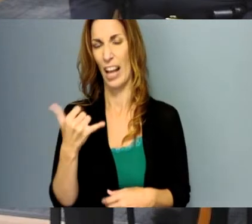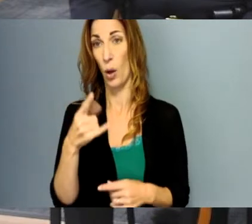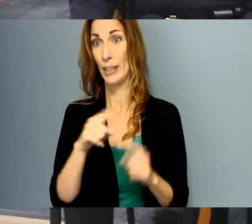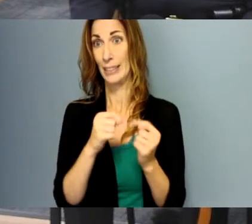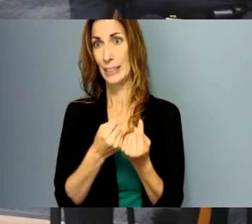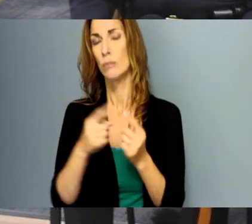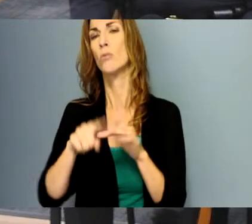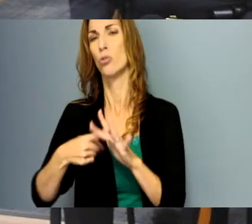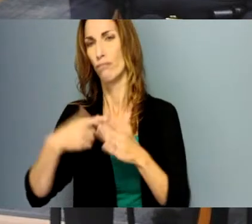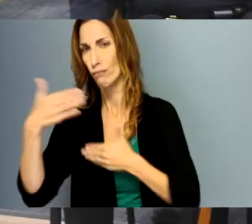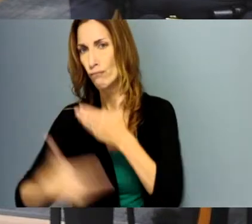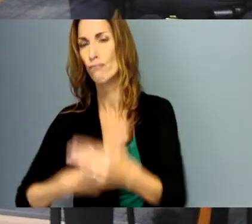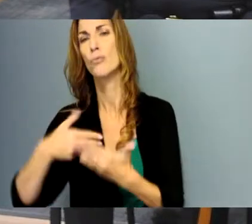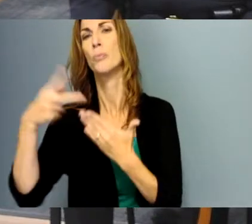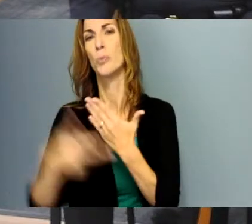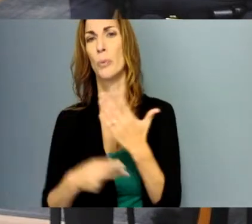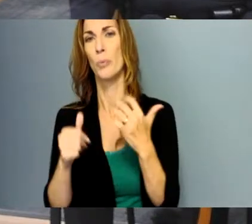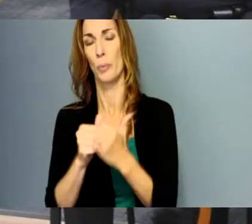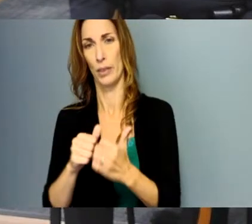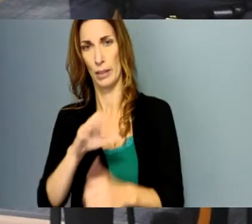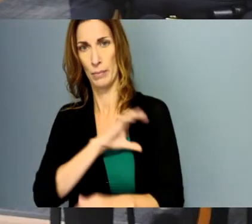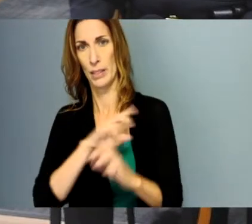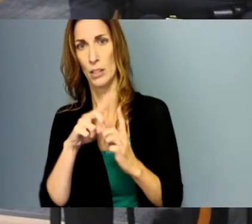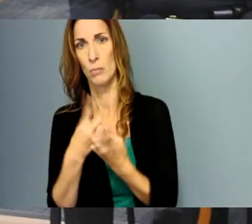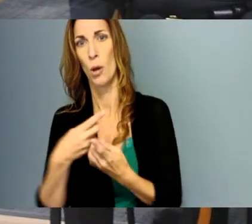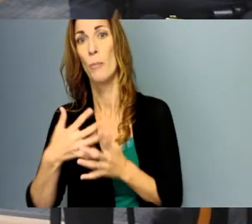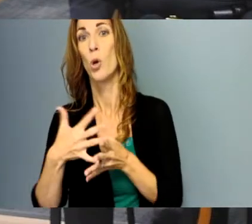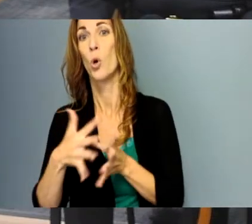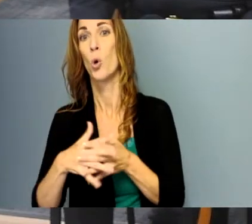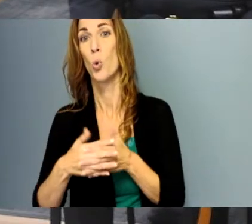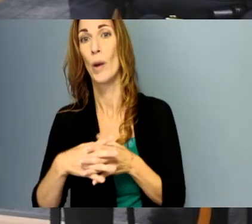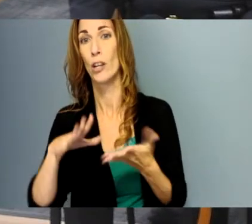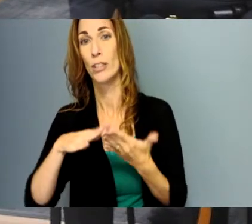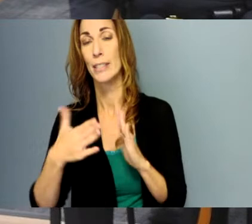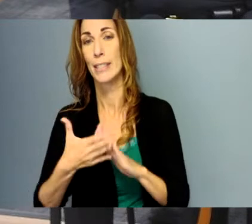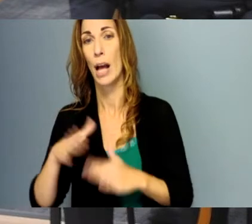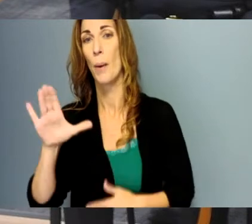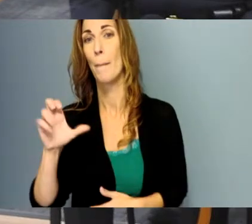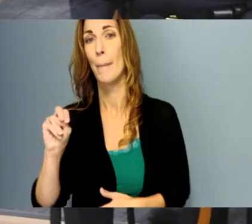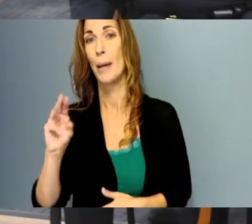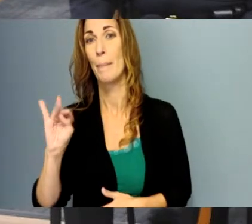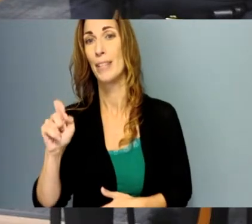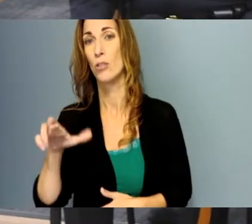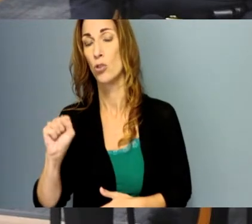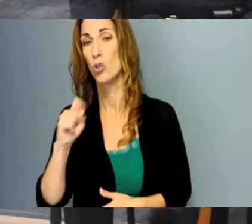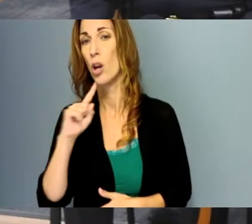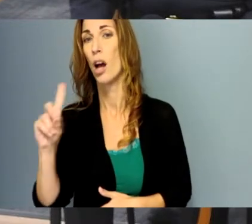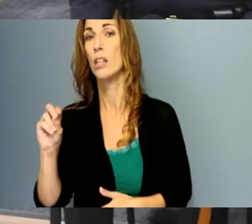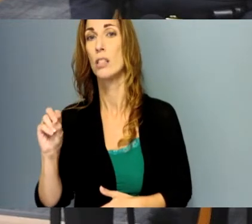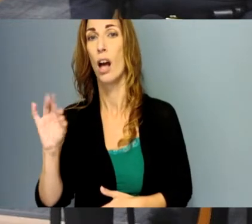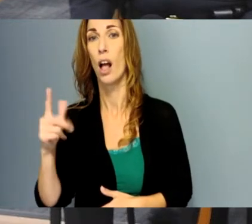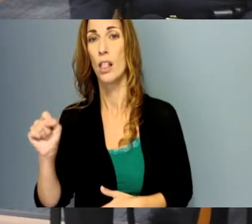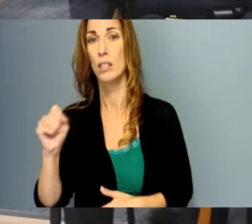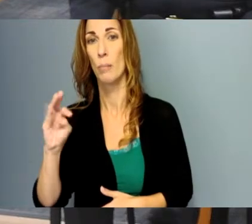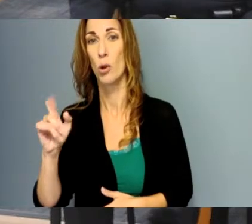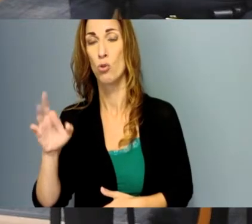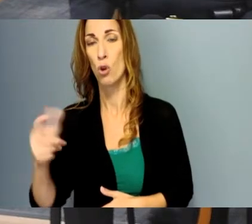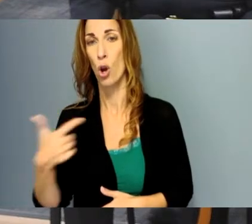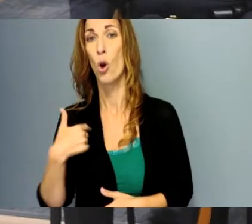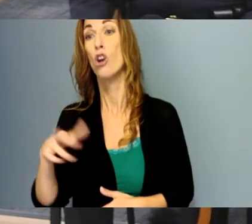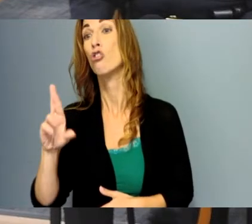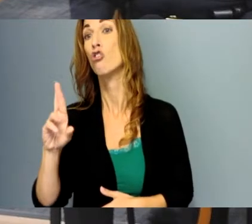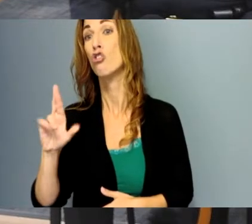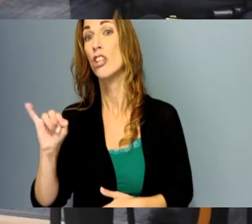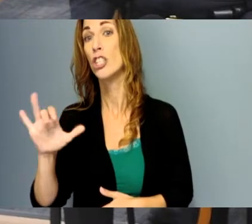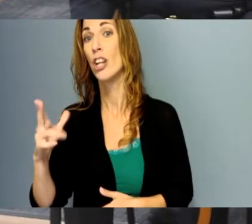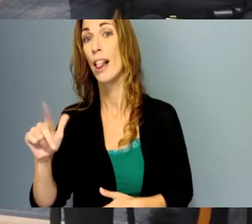the ground running with the police departments of Quakertown, Bedminster, Dublin Borough, Pembridge Regional, Perkasie, Richland